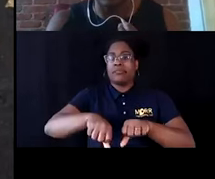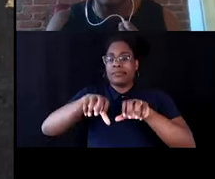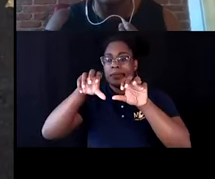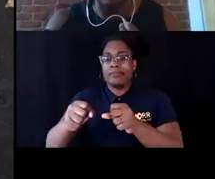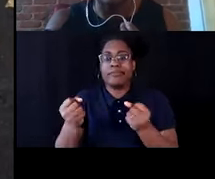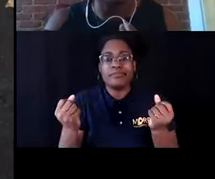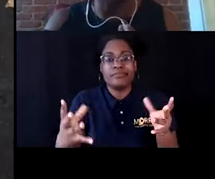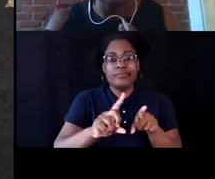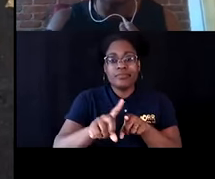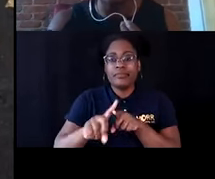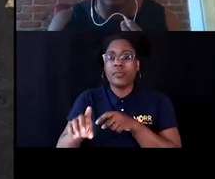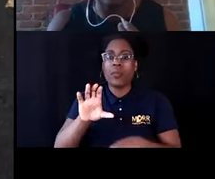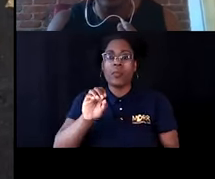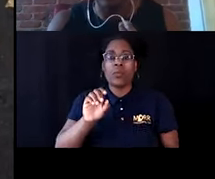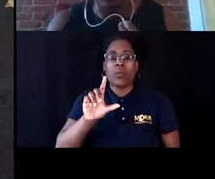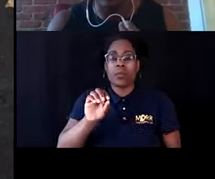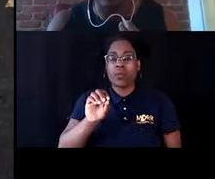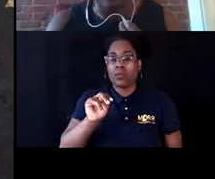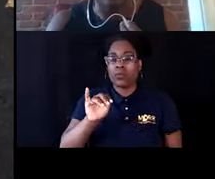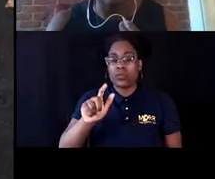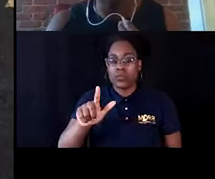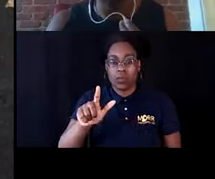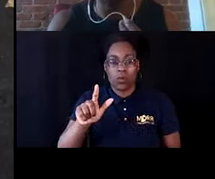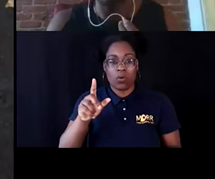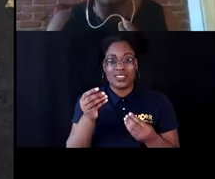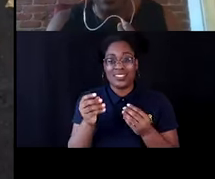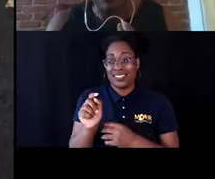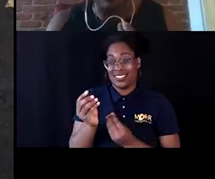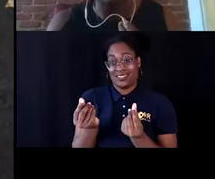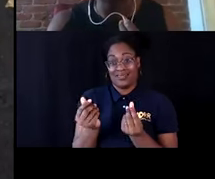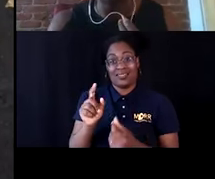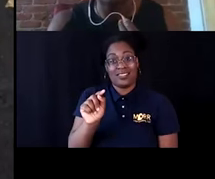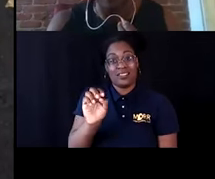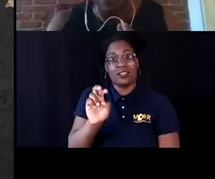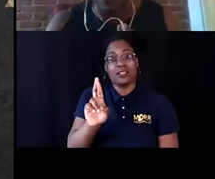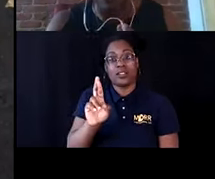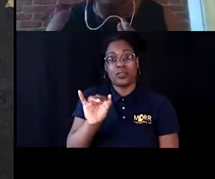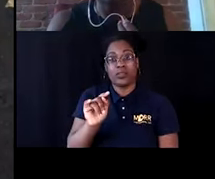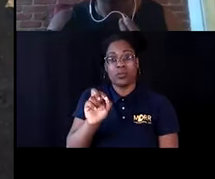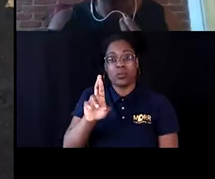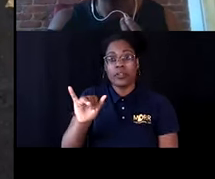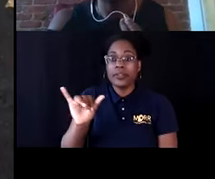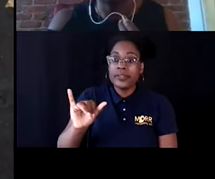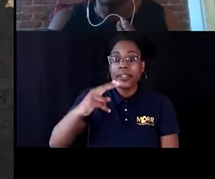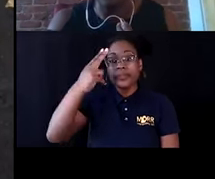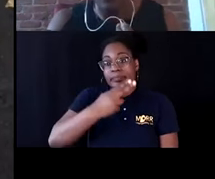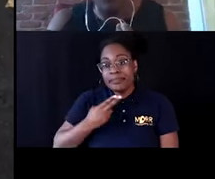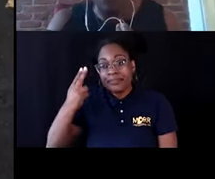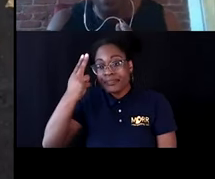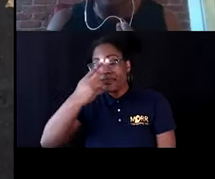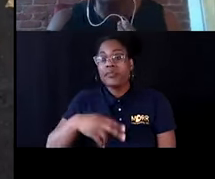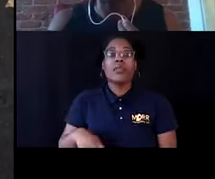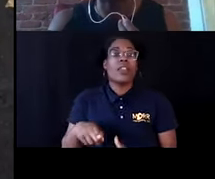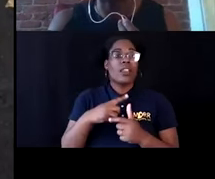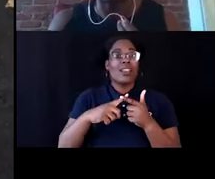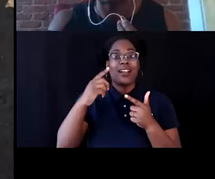also indigenous lands that are not in the continental United States. For example, Alaska, Hawaii, the U.S.